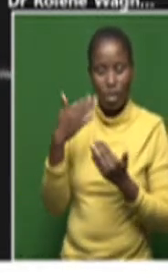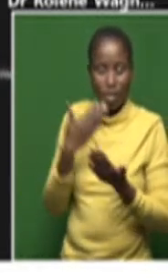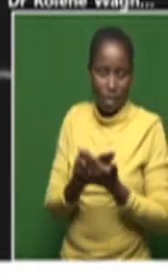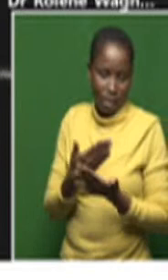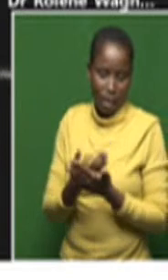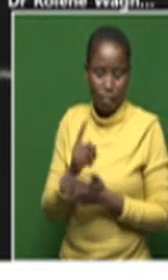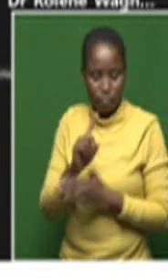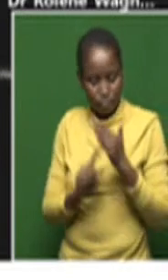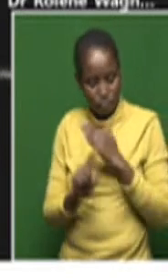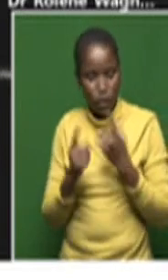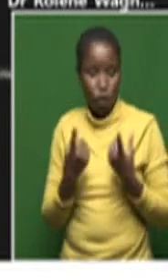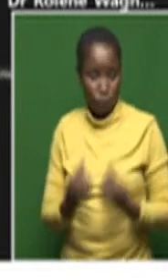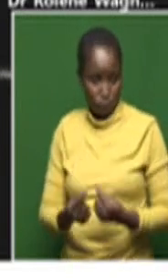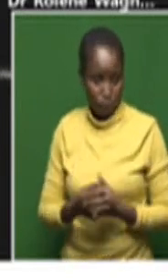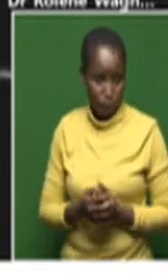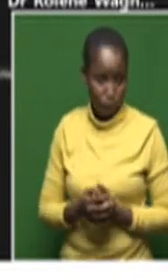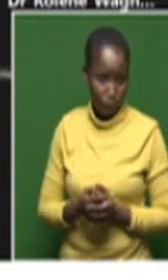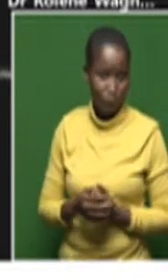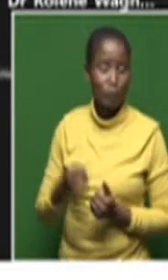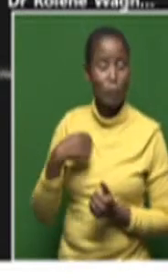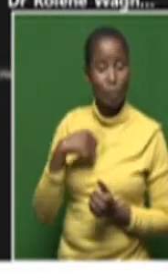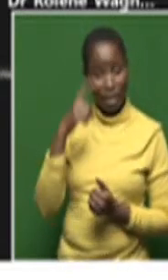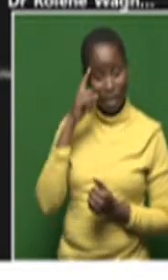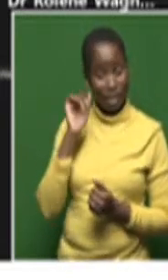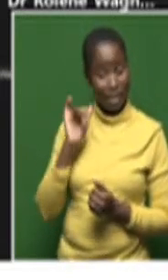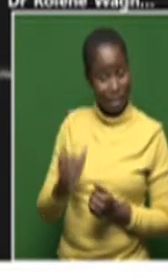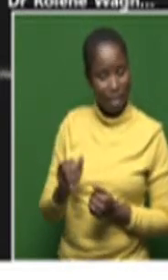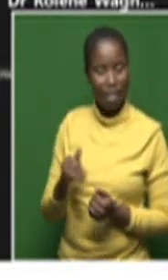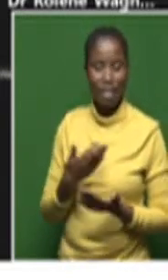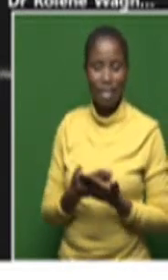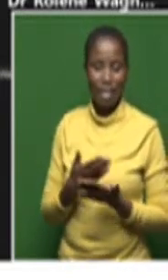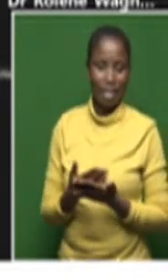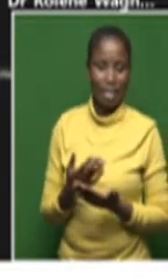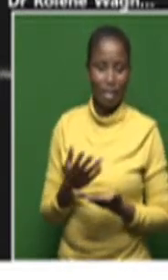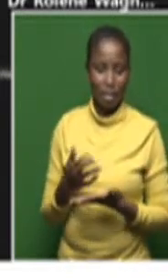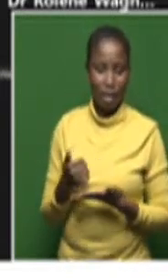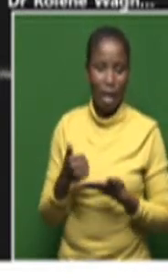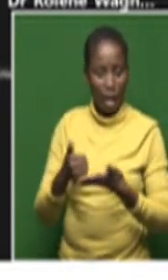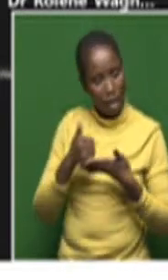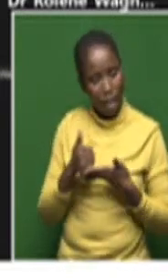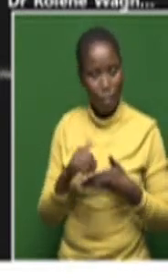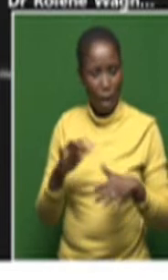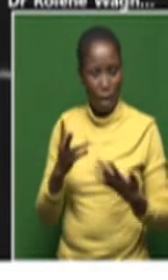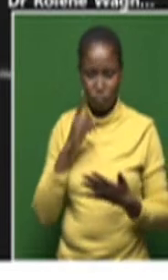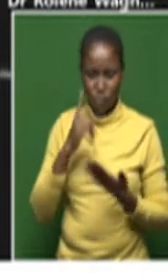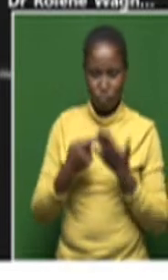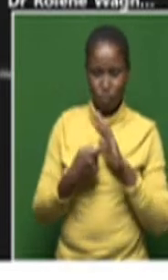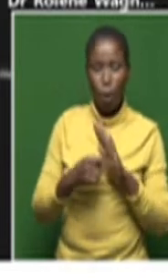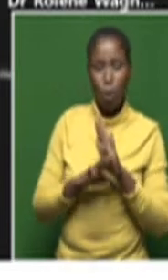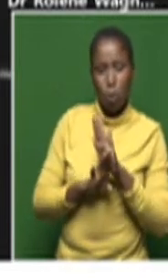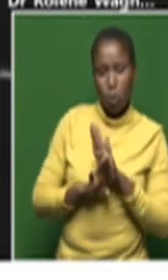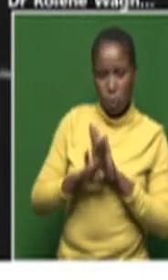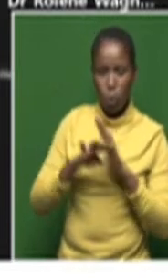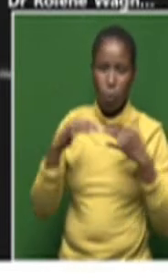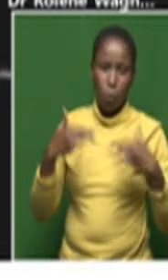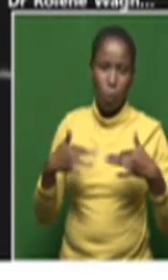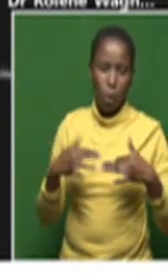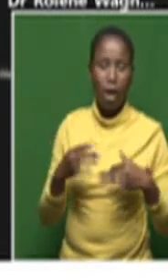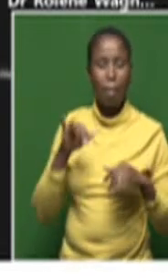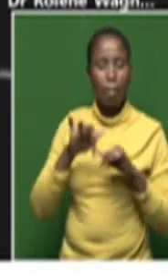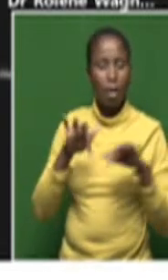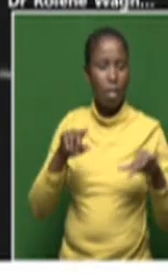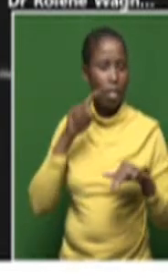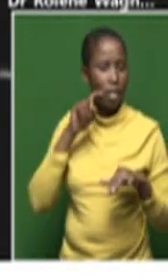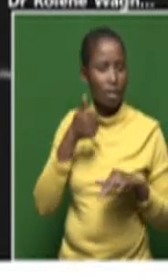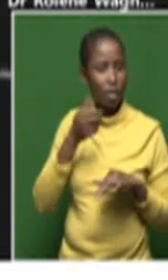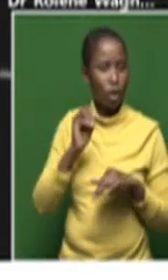sites. I suppose that it reinforces why we had such a good increase in our over 60s being